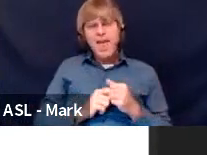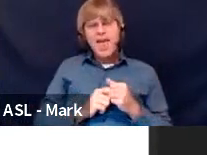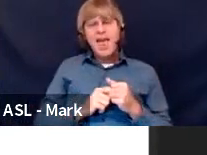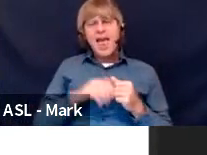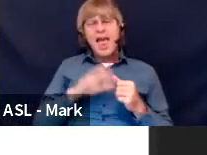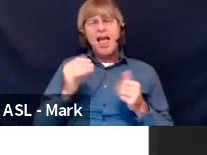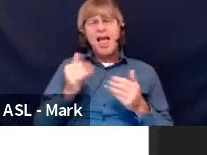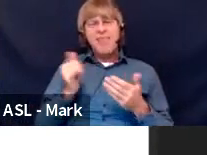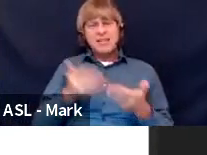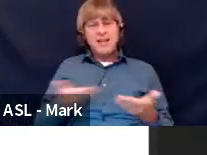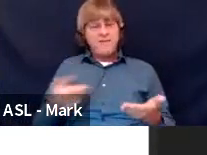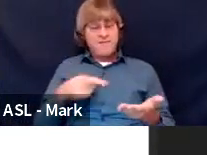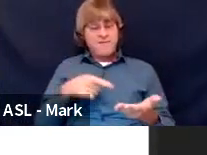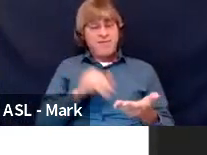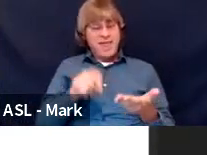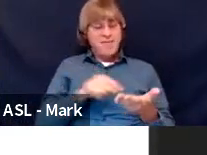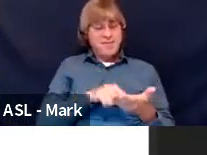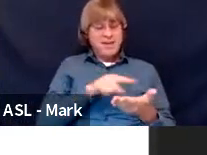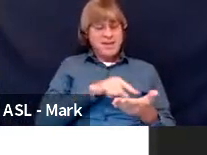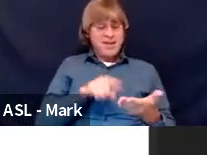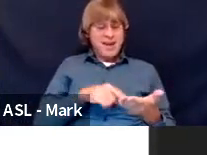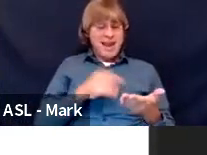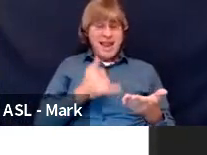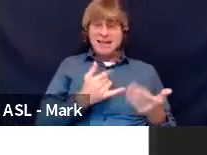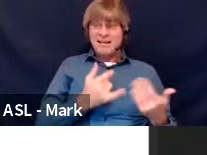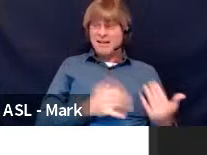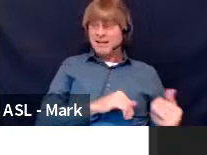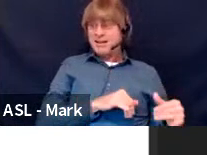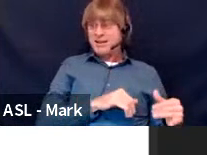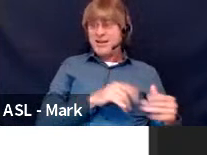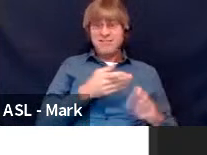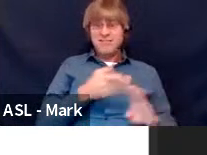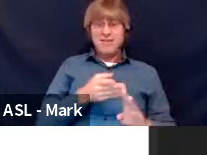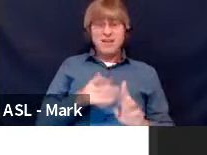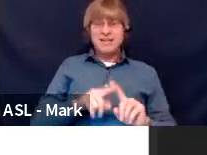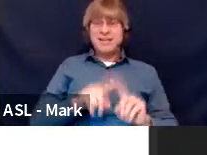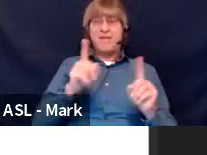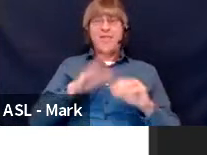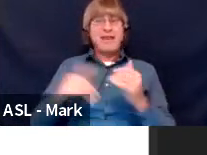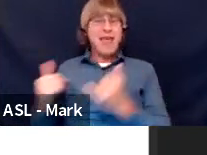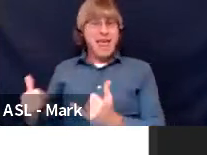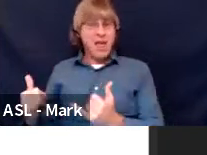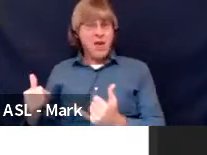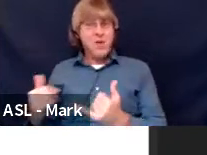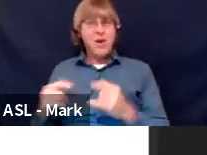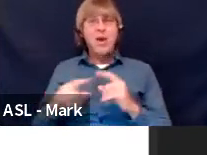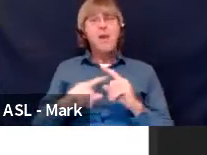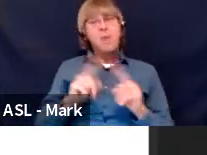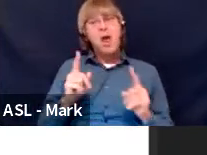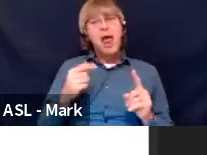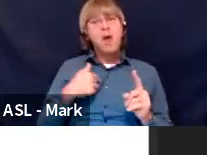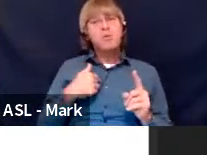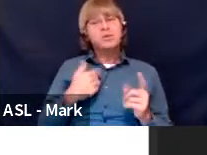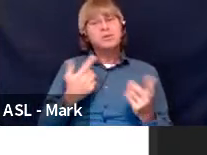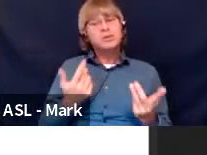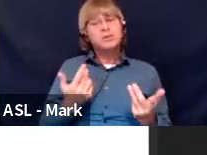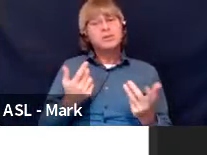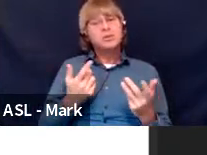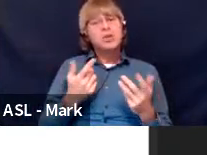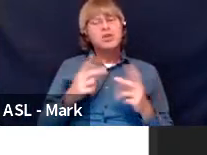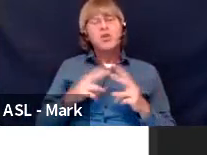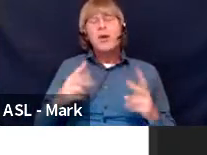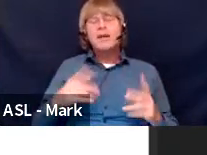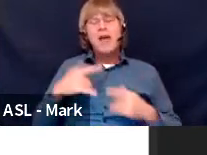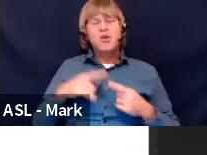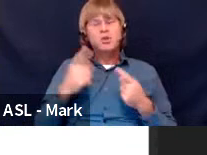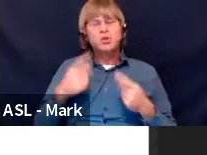stuff that I was doing then looks nothing like I was doing, you know, that I'm doing now, but I was I was so excited